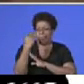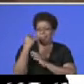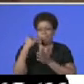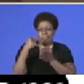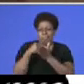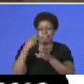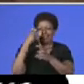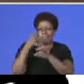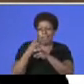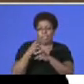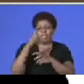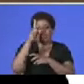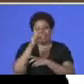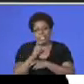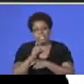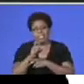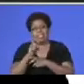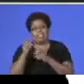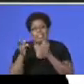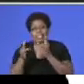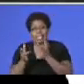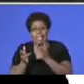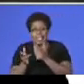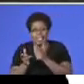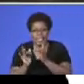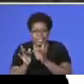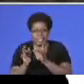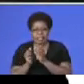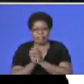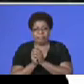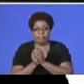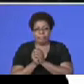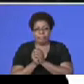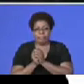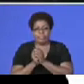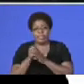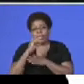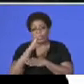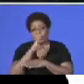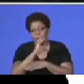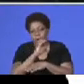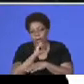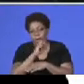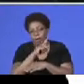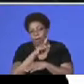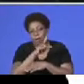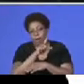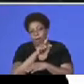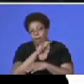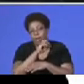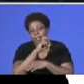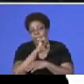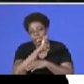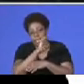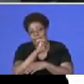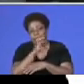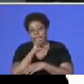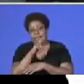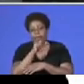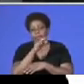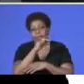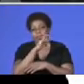It's like you need internet. Acting principal at Carlton E. Francis Primary School, L.V. Cunningham, says yes,